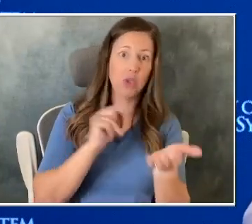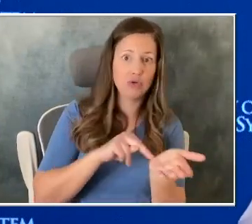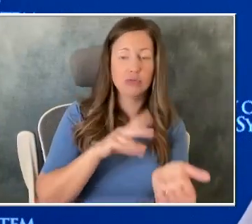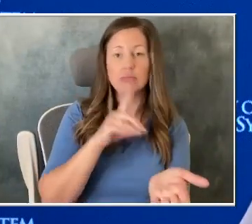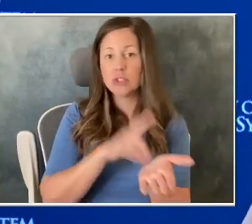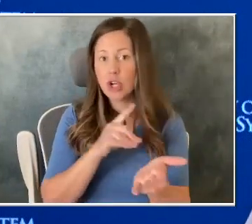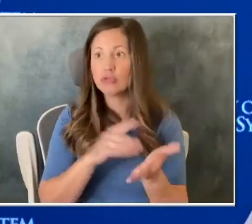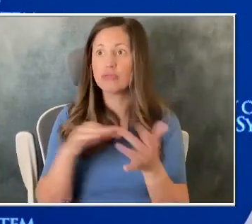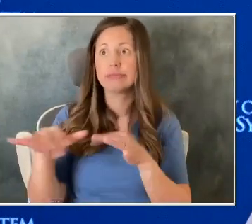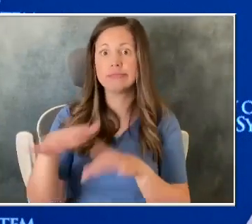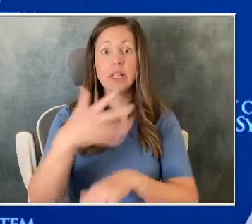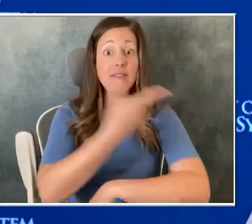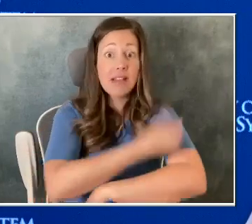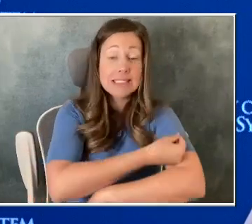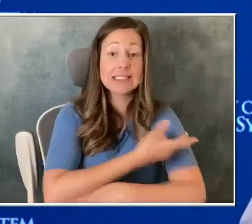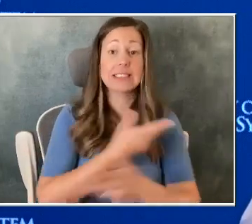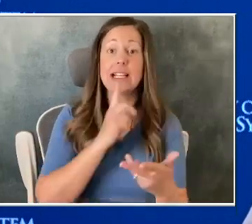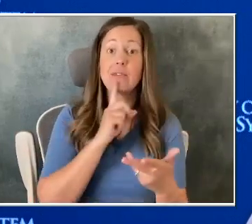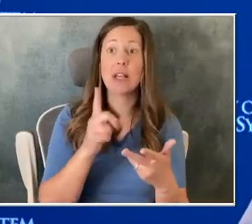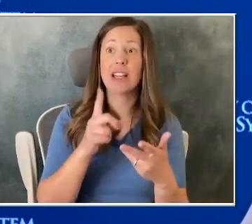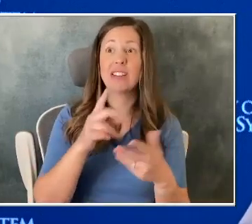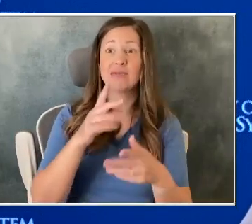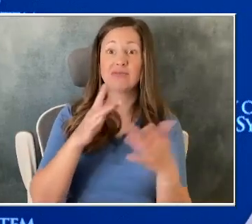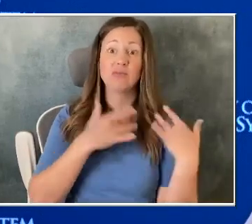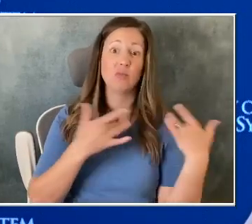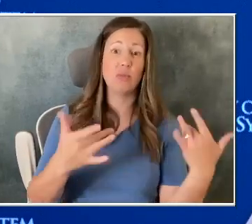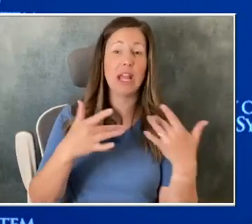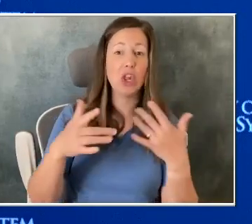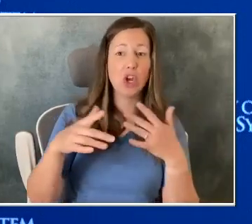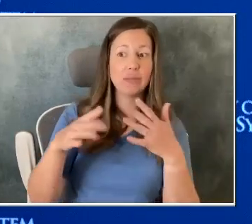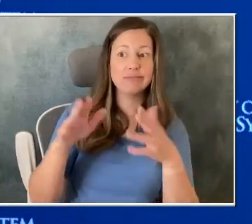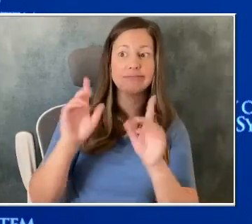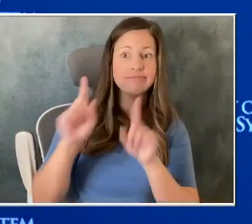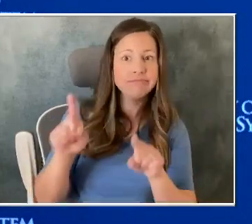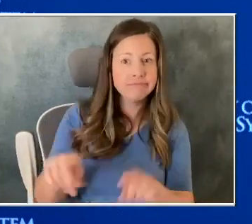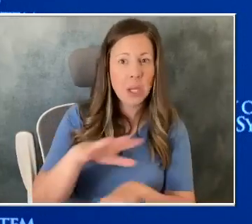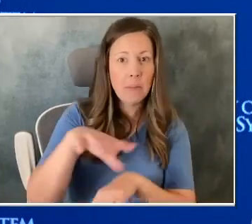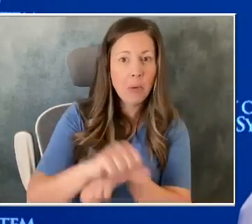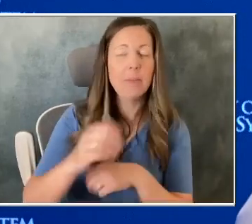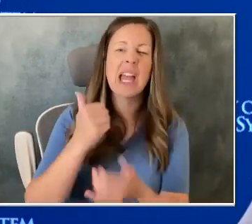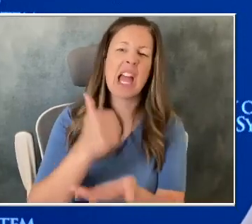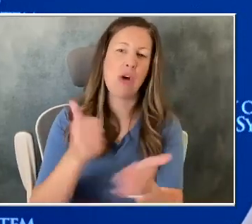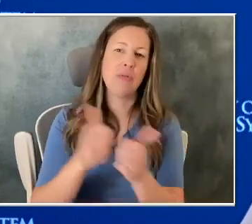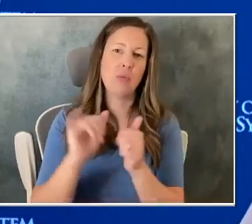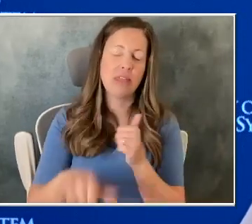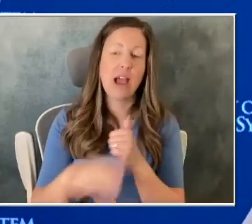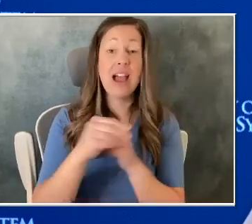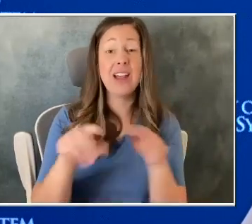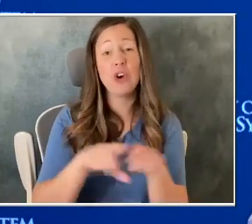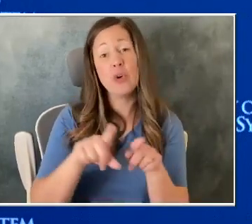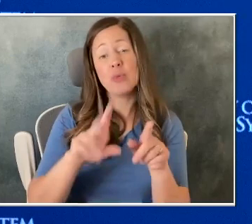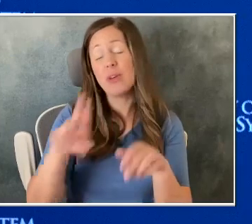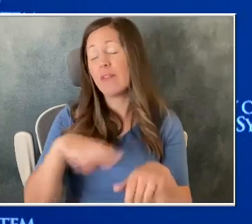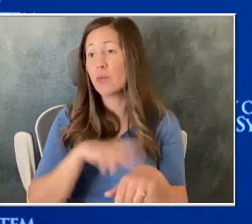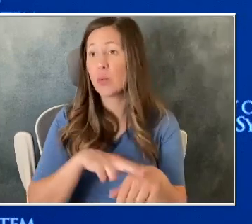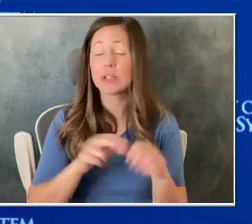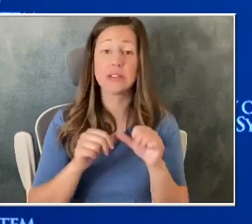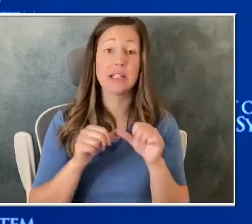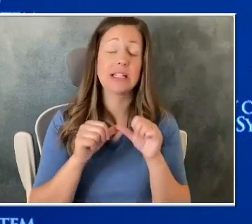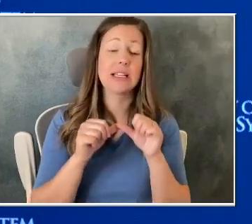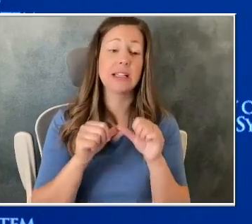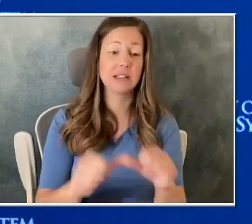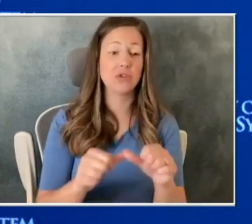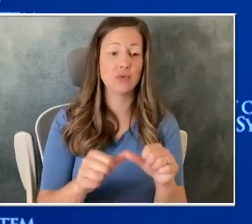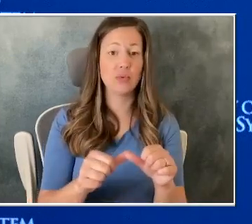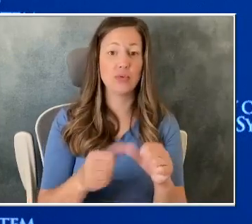vaccines, getting those regular screenings. These will all help to do that as well. And of course, continue to endorse getting